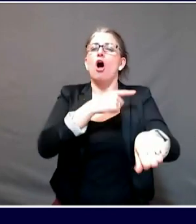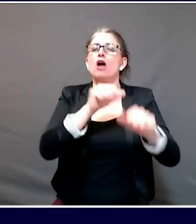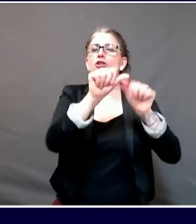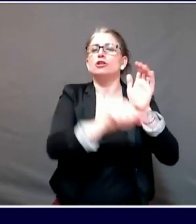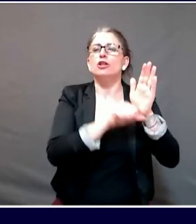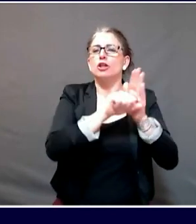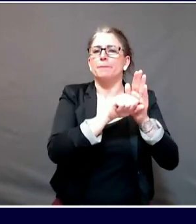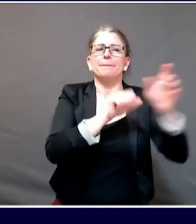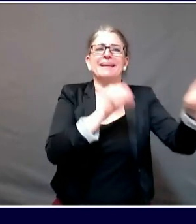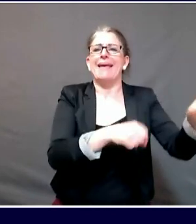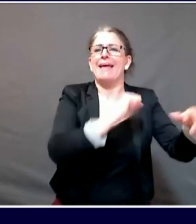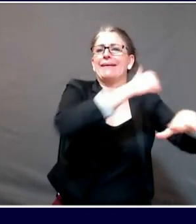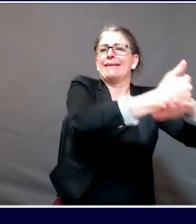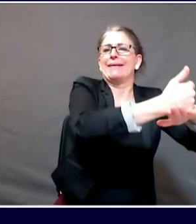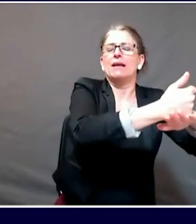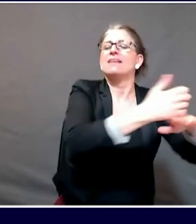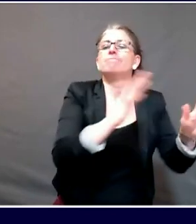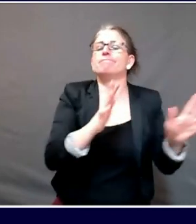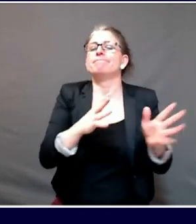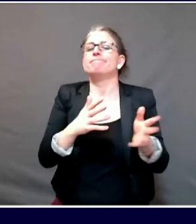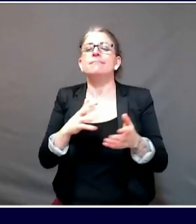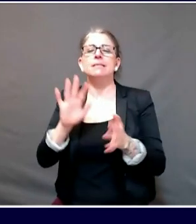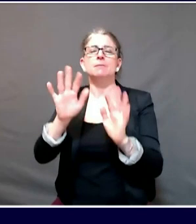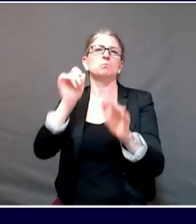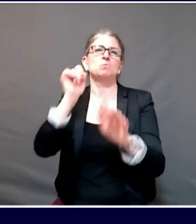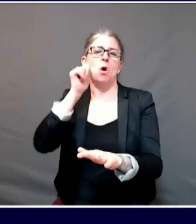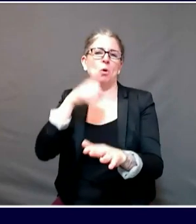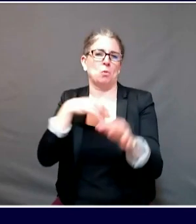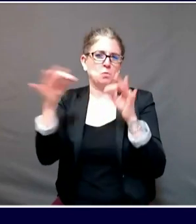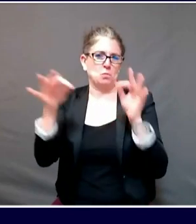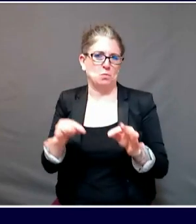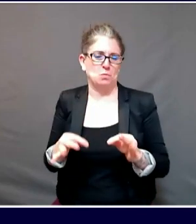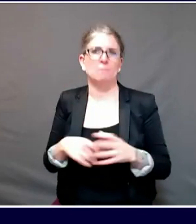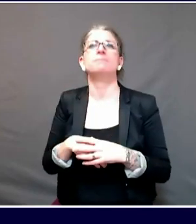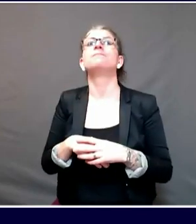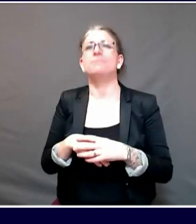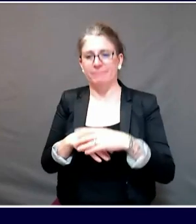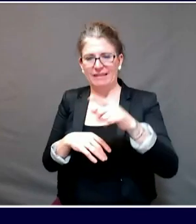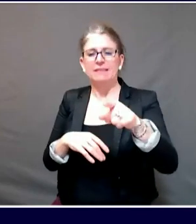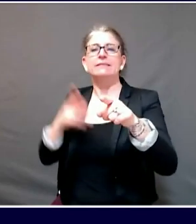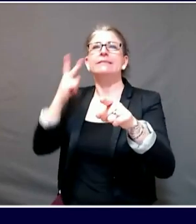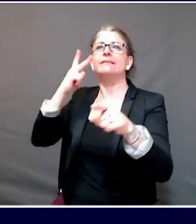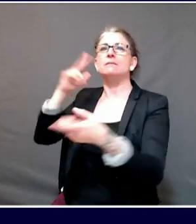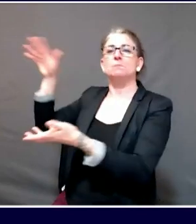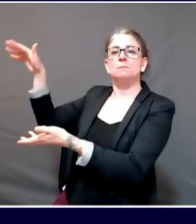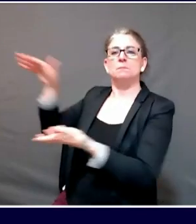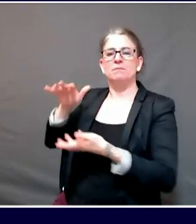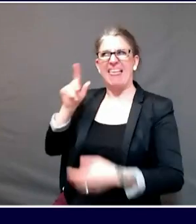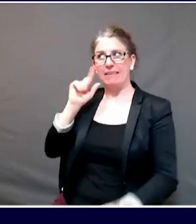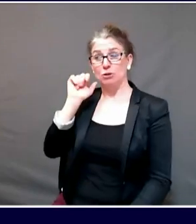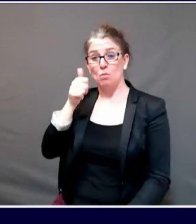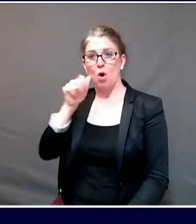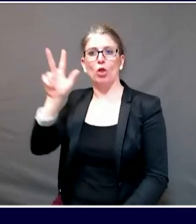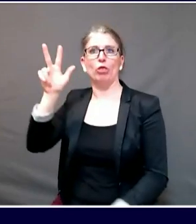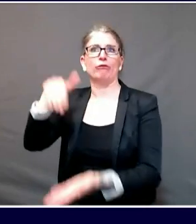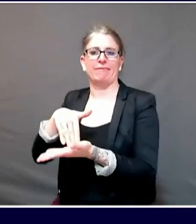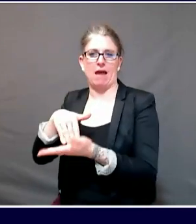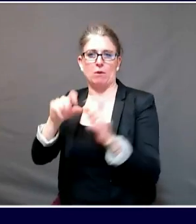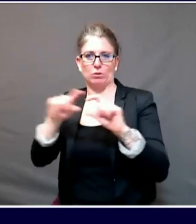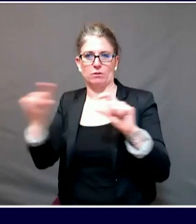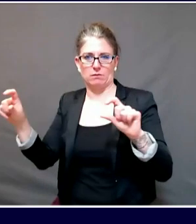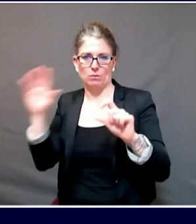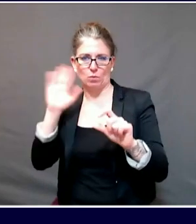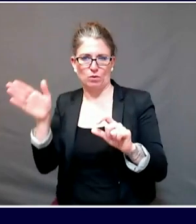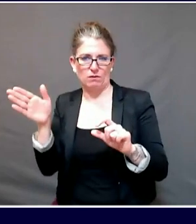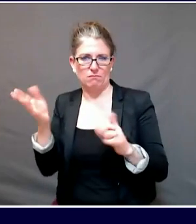3,900 or so doses. Okay, and then just finally, so like, we're seeing images and videos